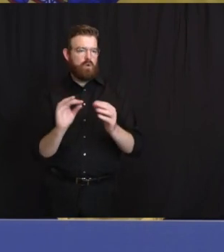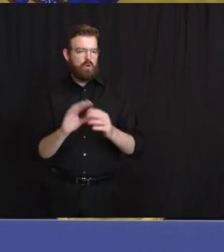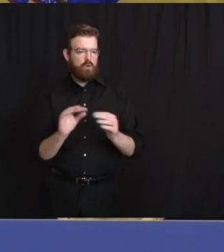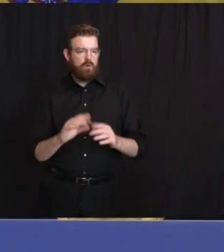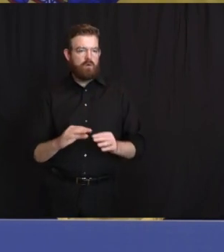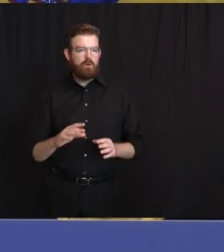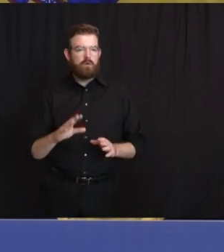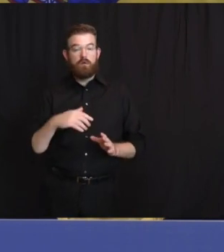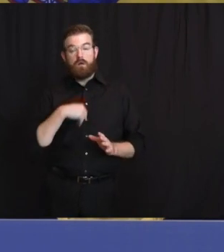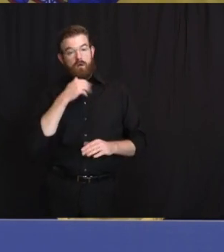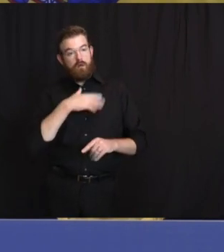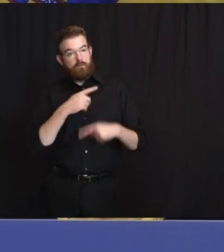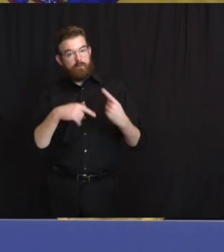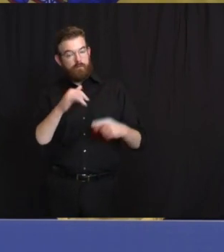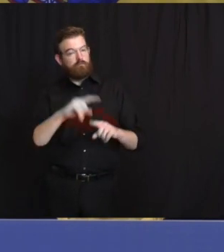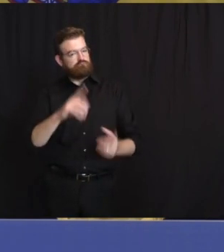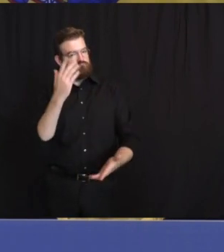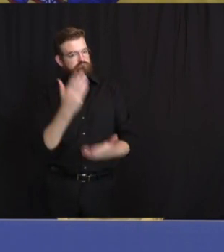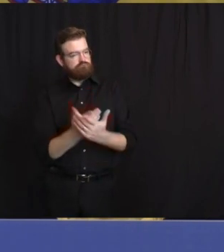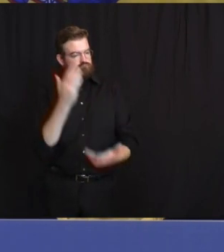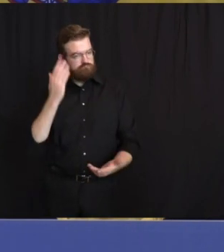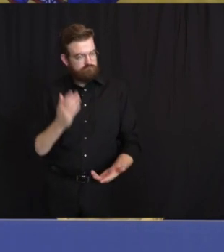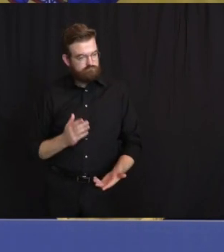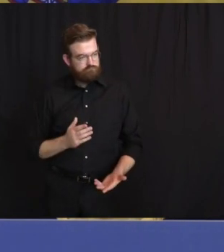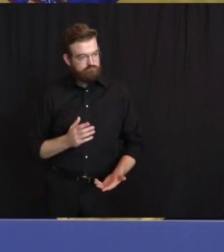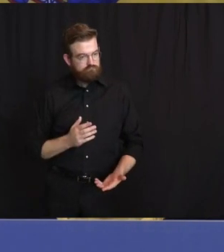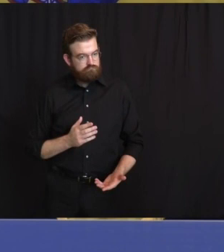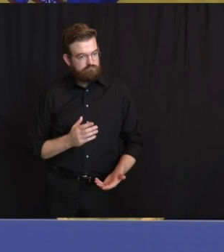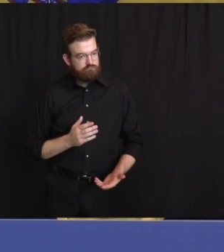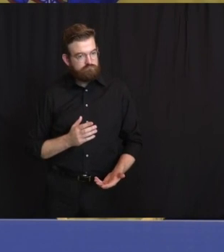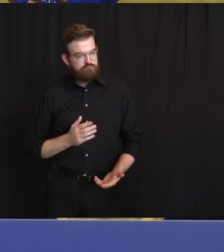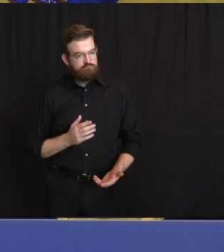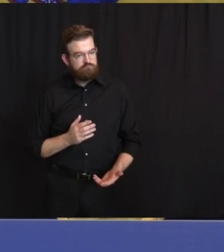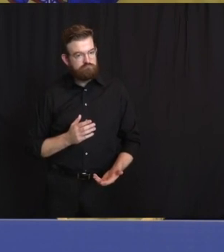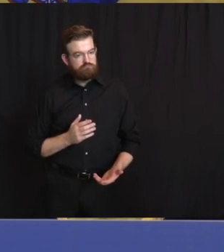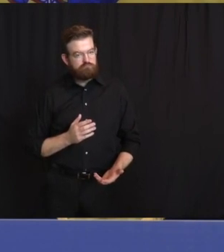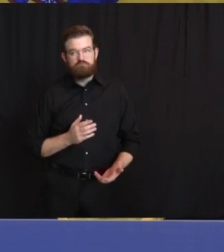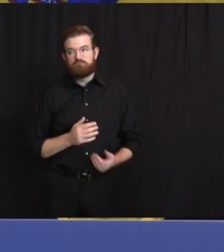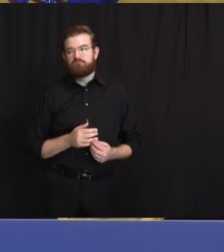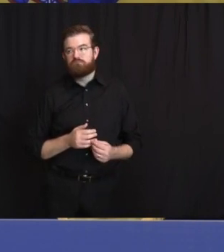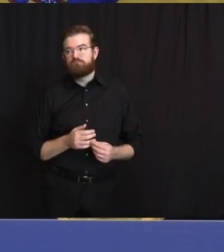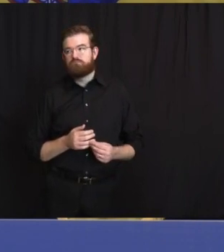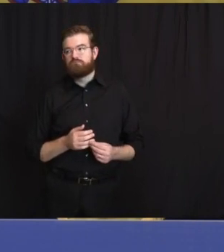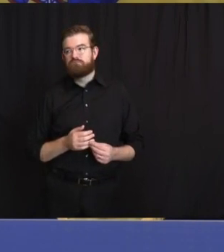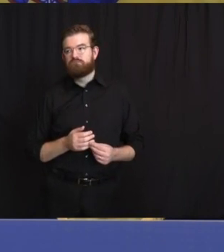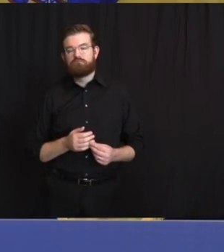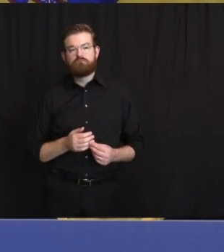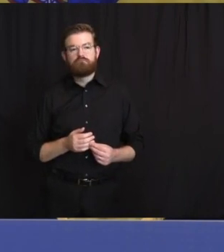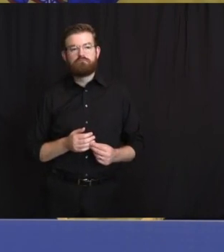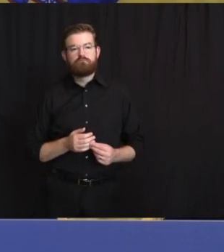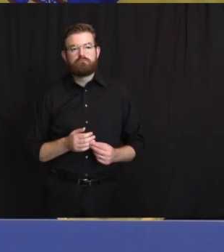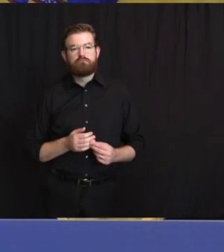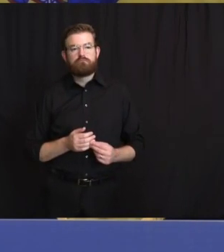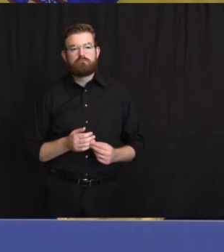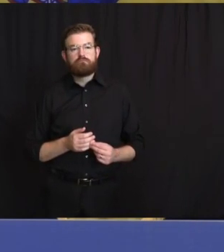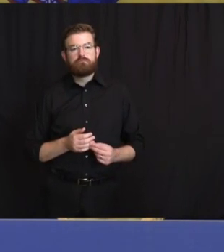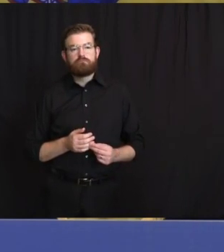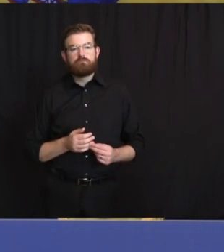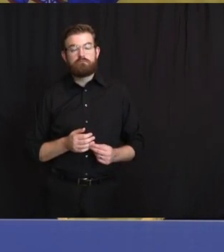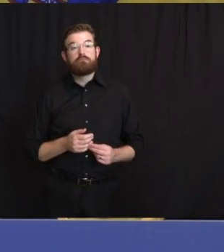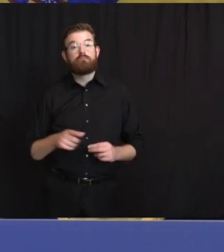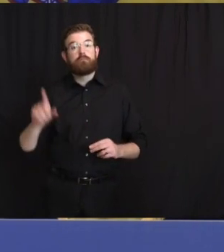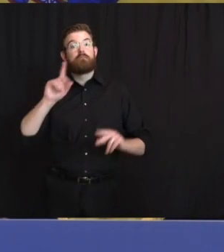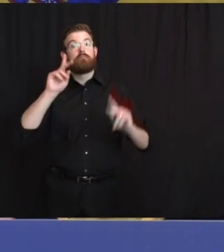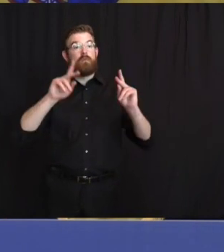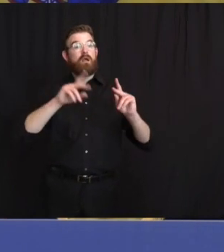fact. The evidence is overwhelming. Never mind that people are doing a responsible job when they return to New Jersey, but